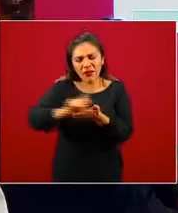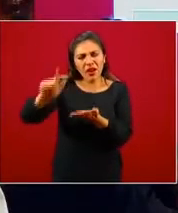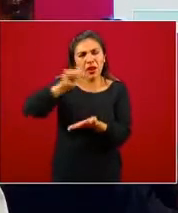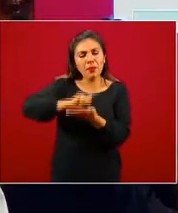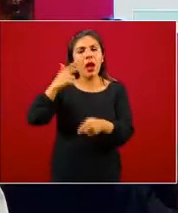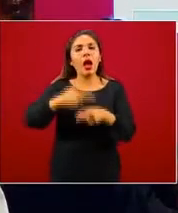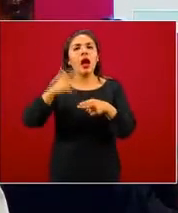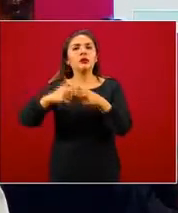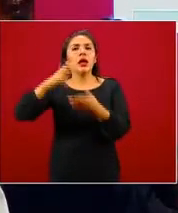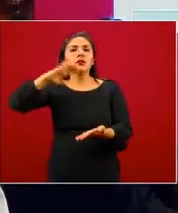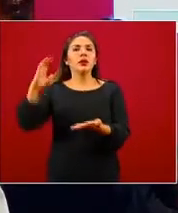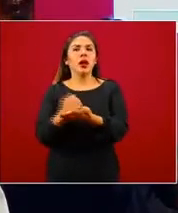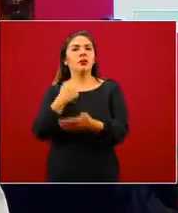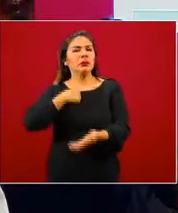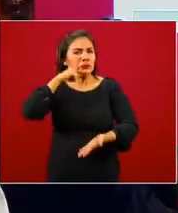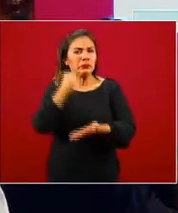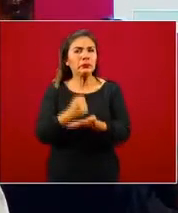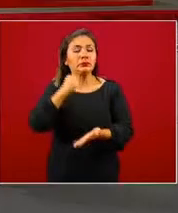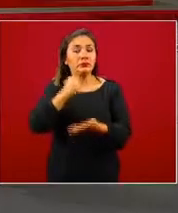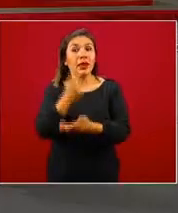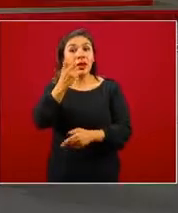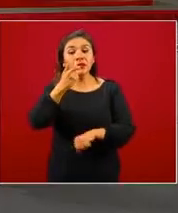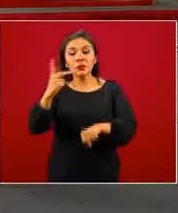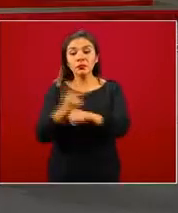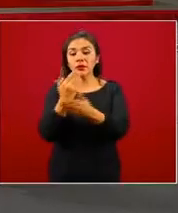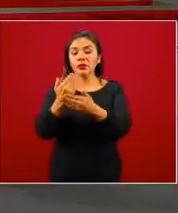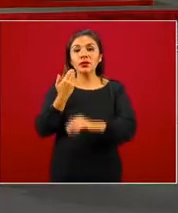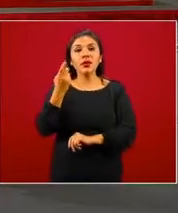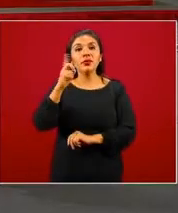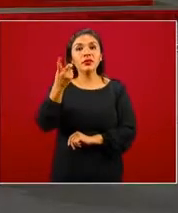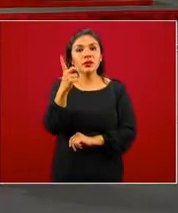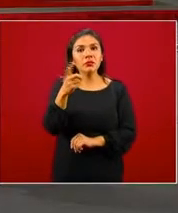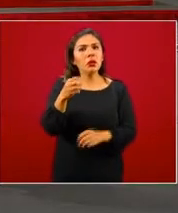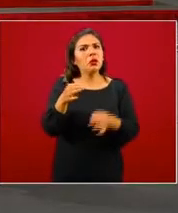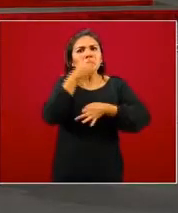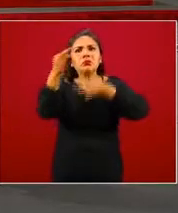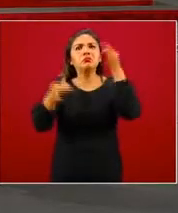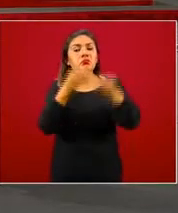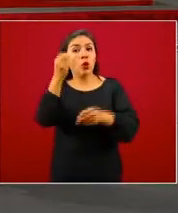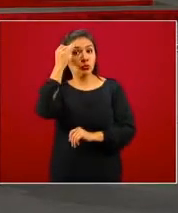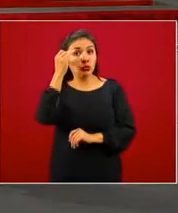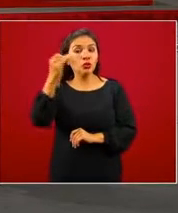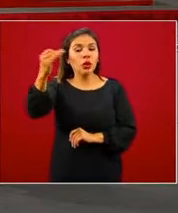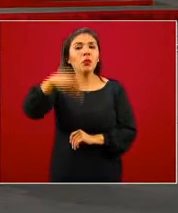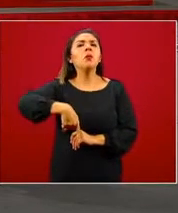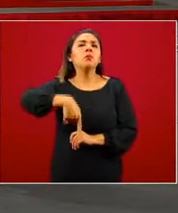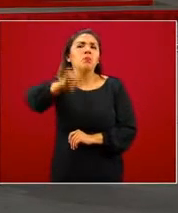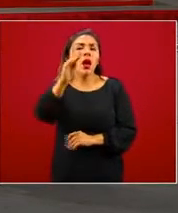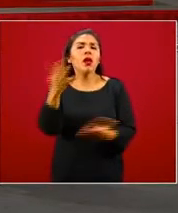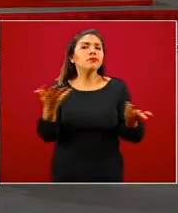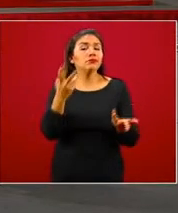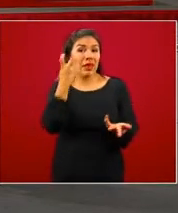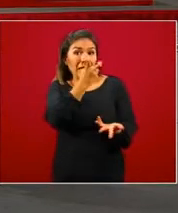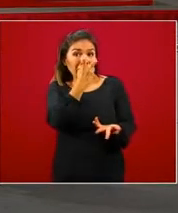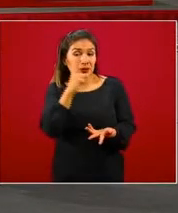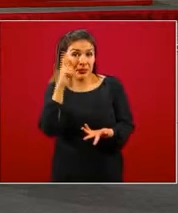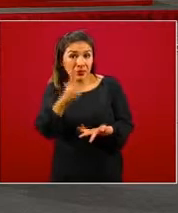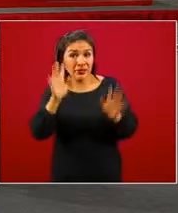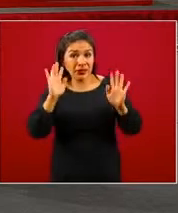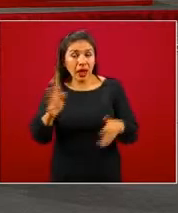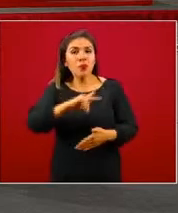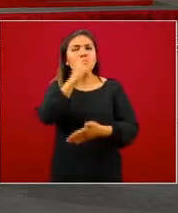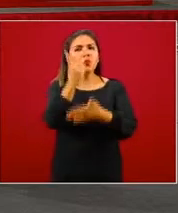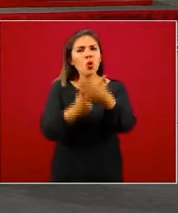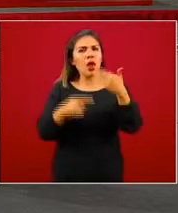excellent expression there saying, we're going to put as much elbow grease into it as we need to. And in Spanish, it's fregamos